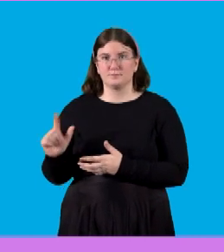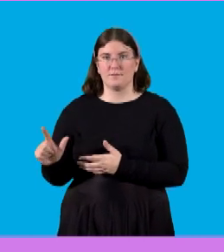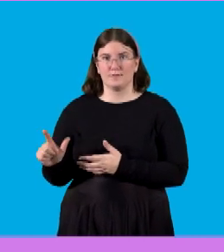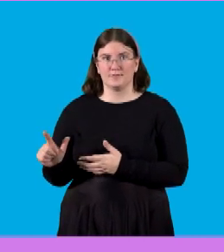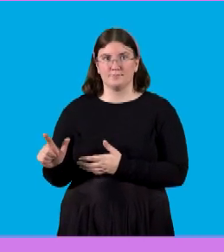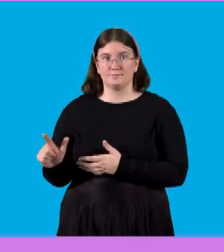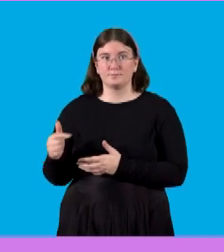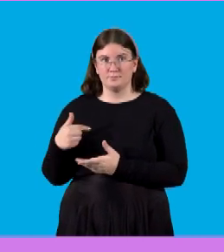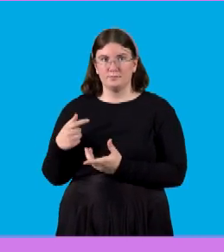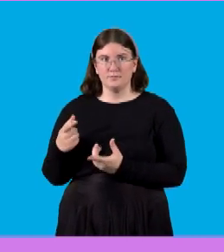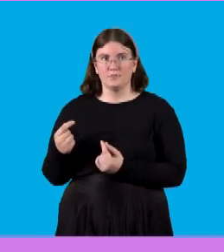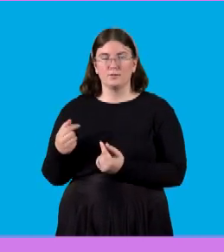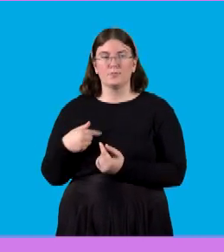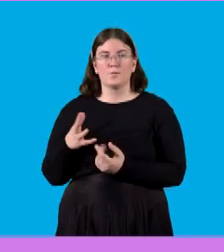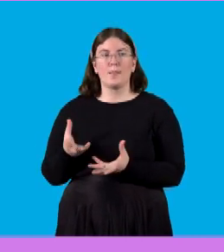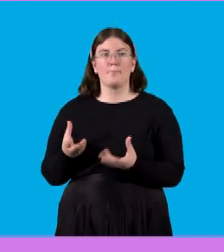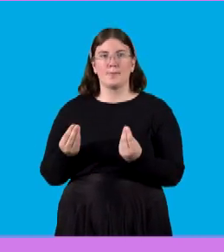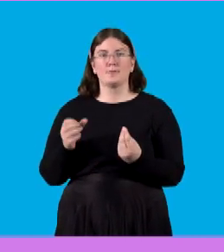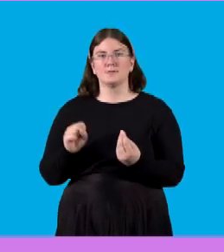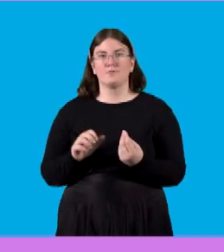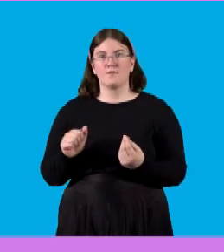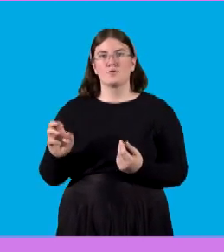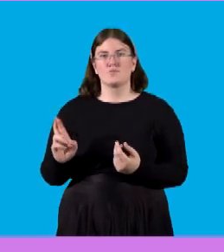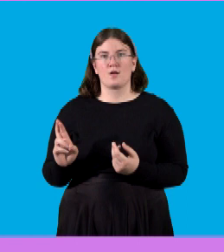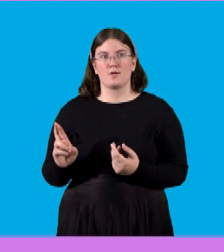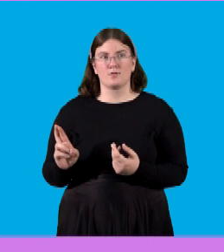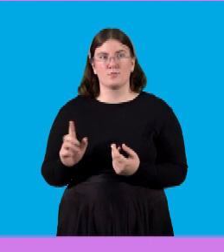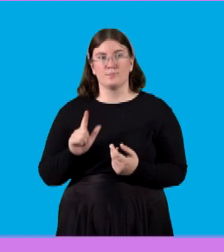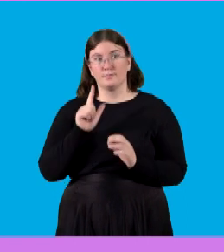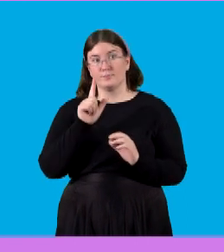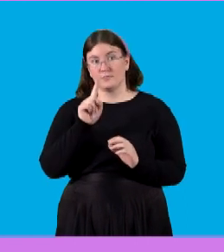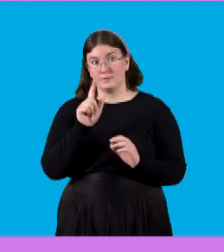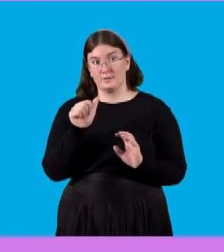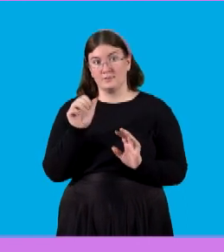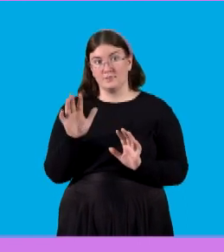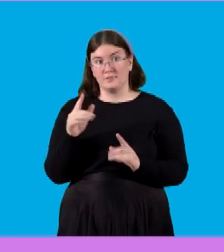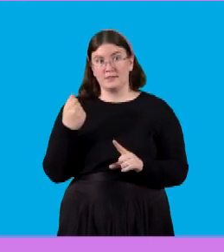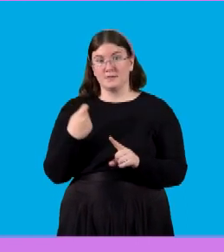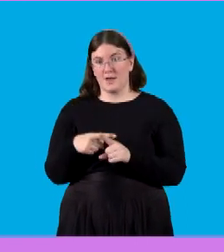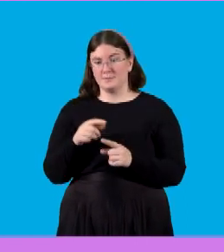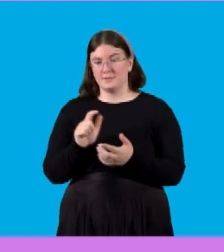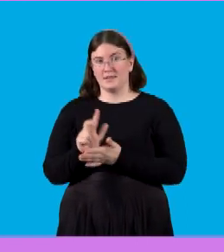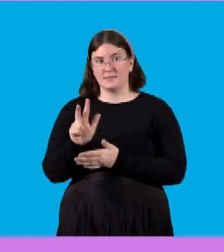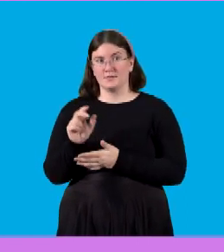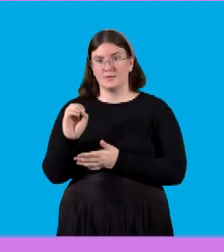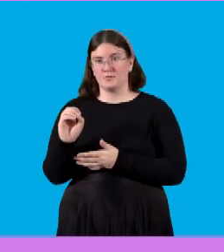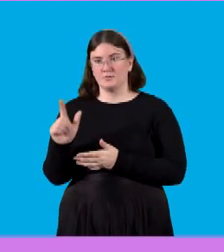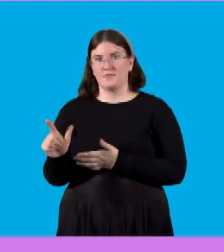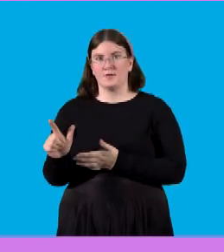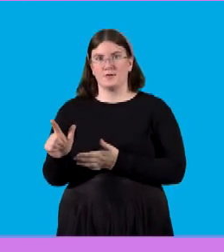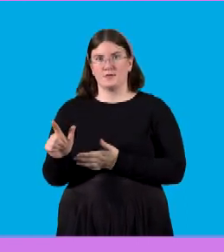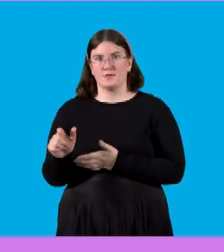1807. So when I do this, I should get the amount in South African rand. So 165 multiplied by